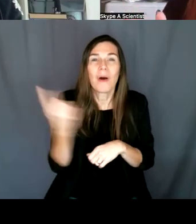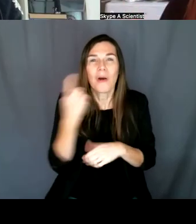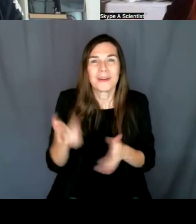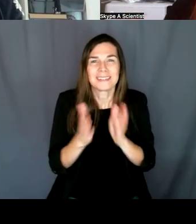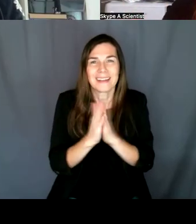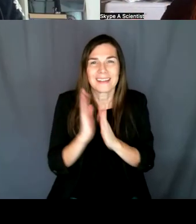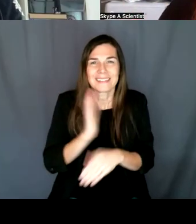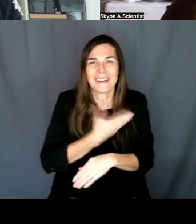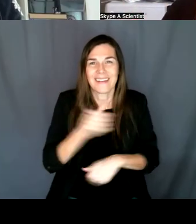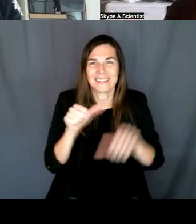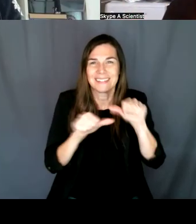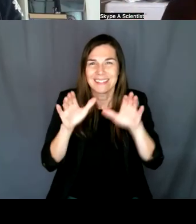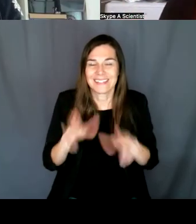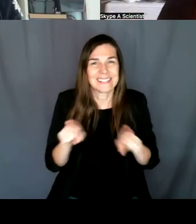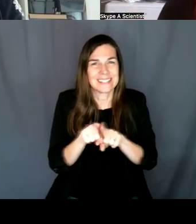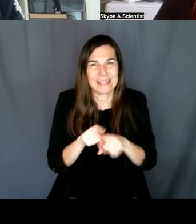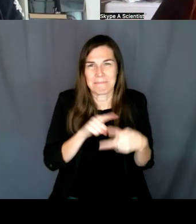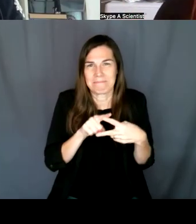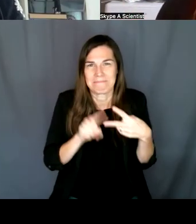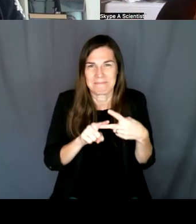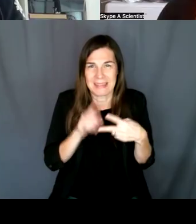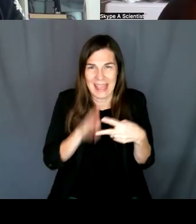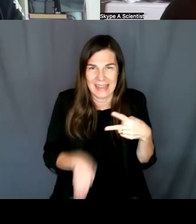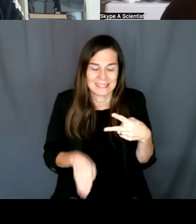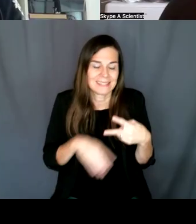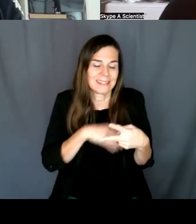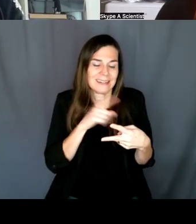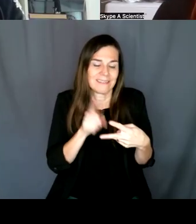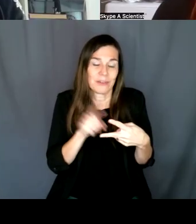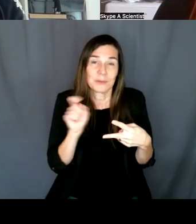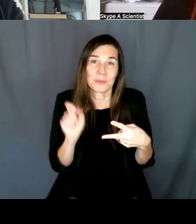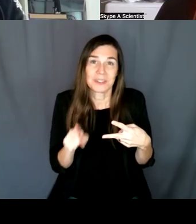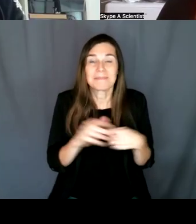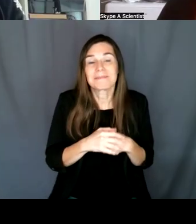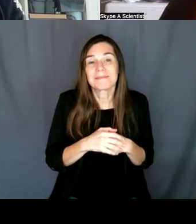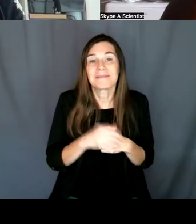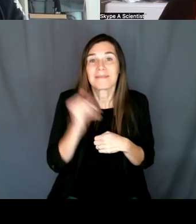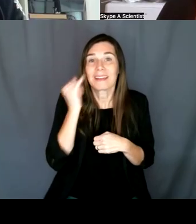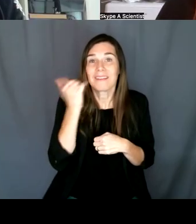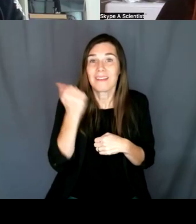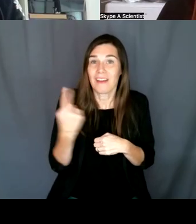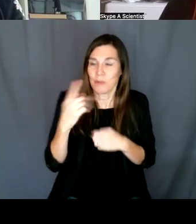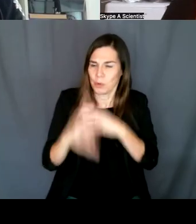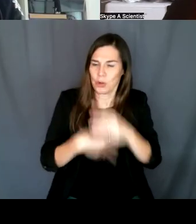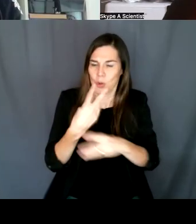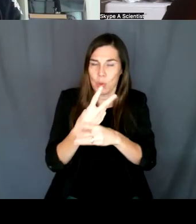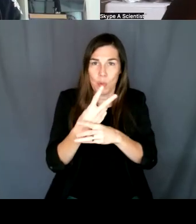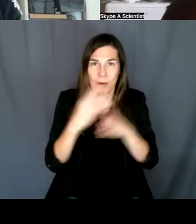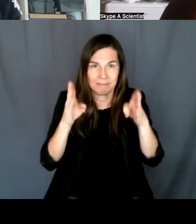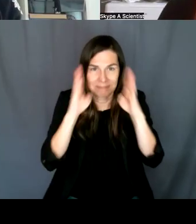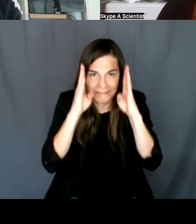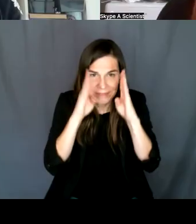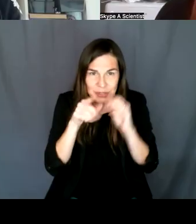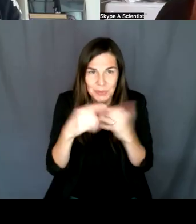our scientists the same two questions at the end. The first question is, if you had everyone's attention in the whole world and you could tell them